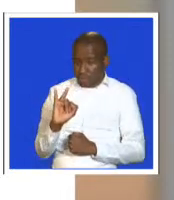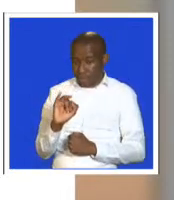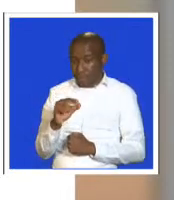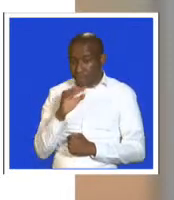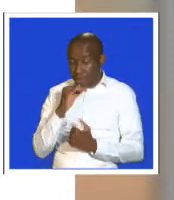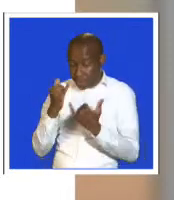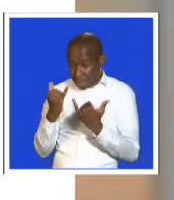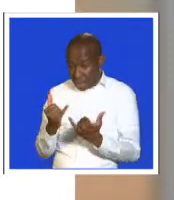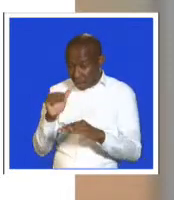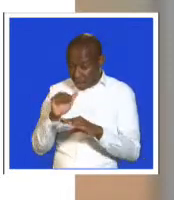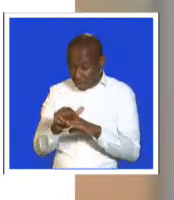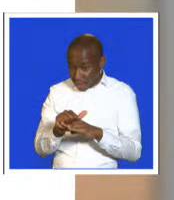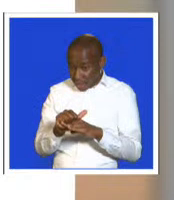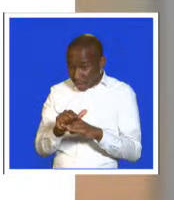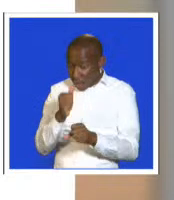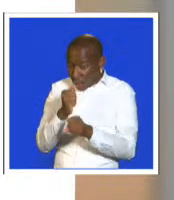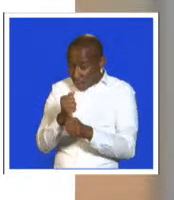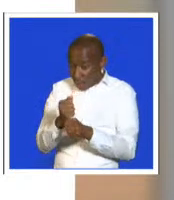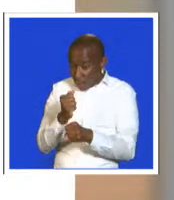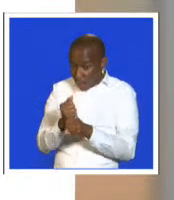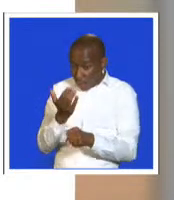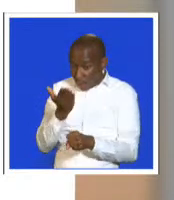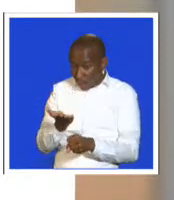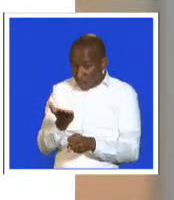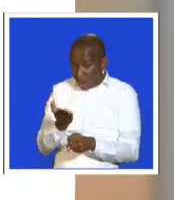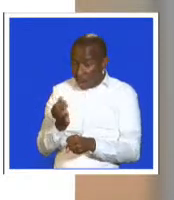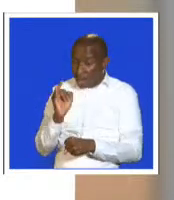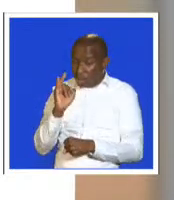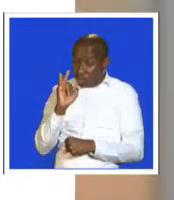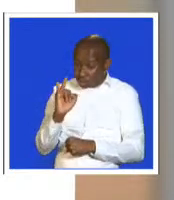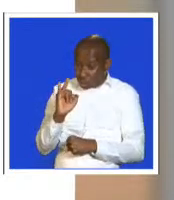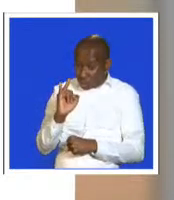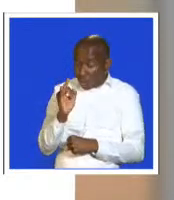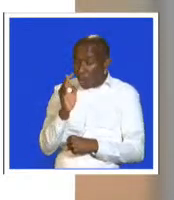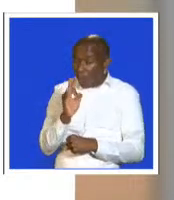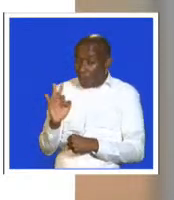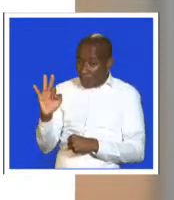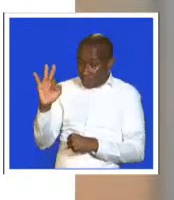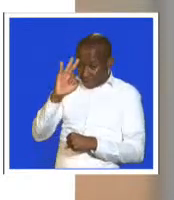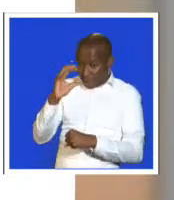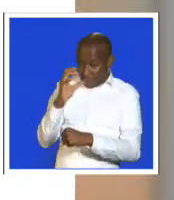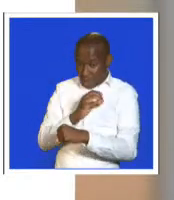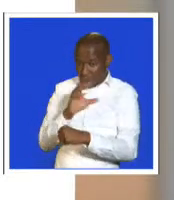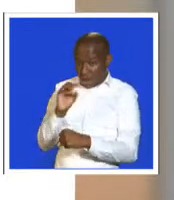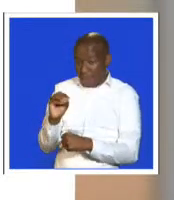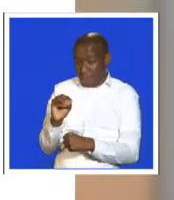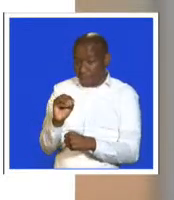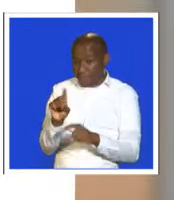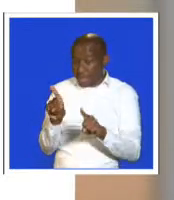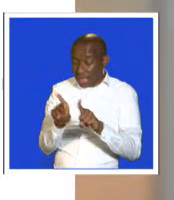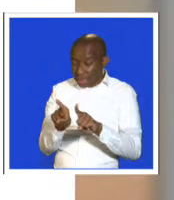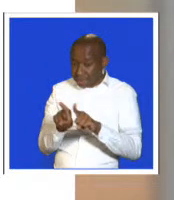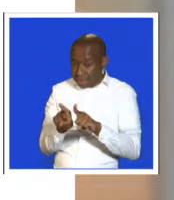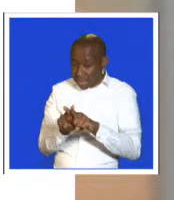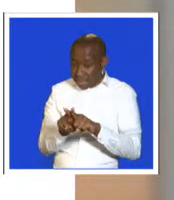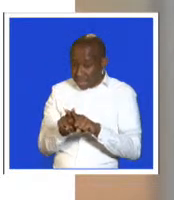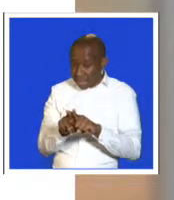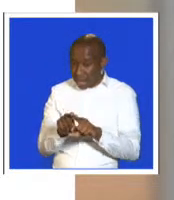can simplify and write as 2 to the power 3, which reads as